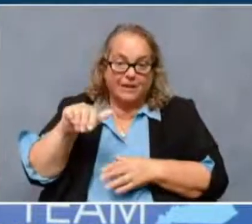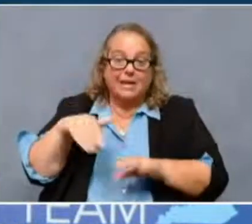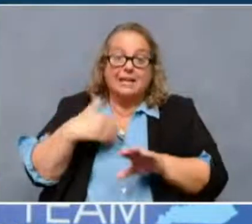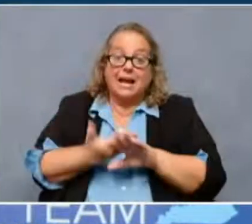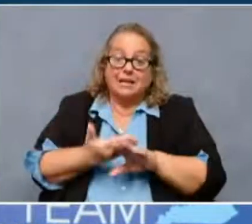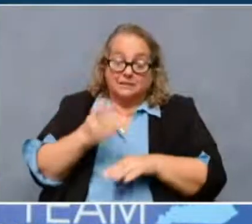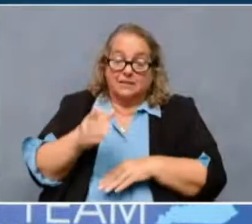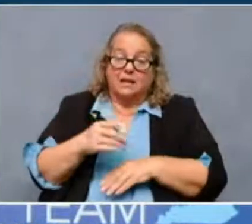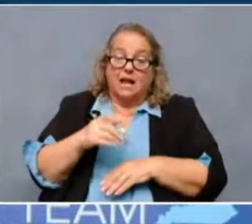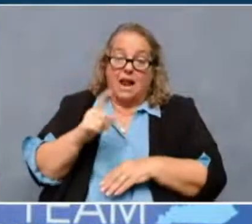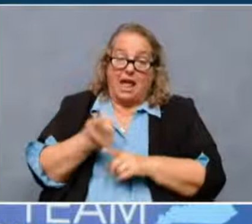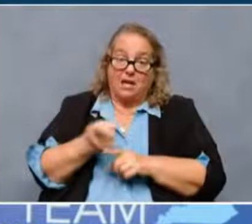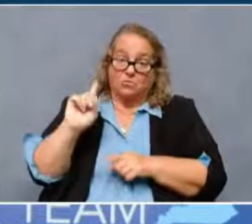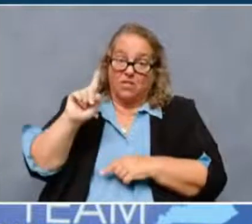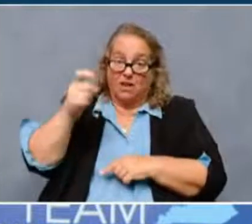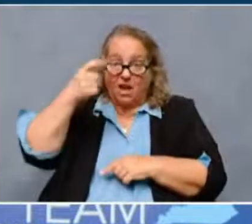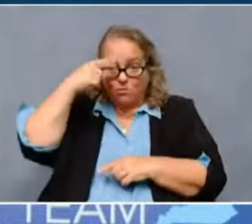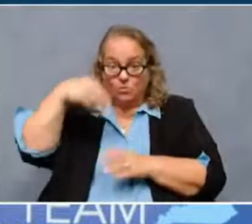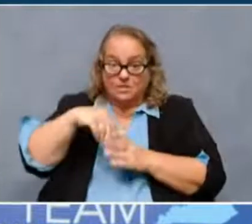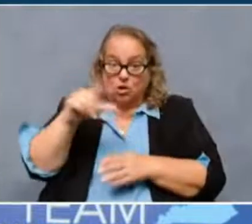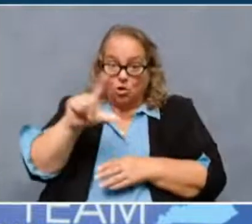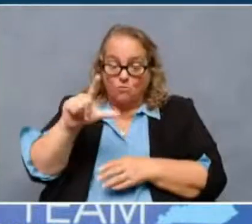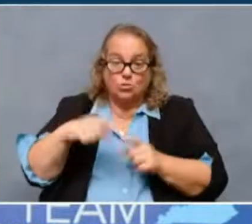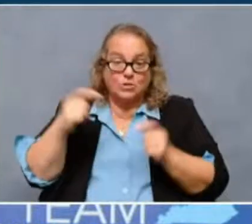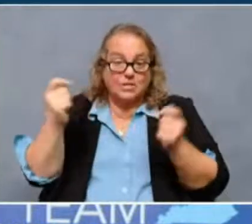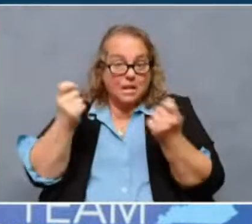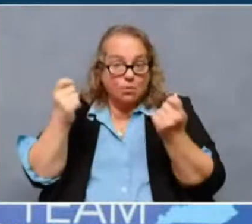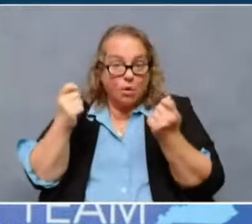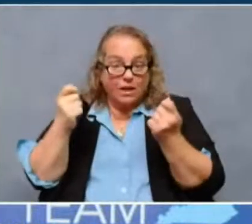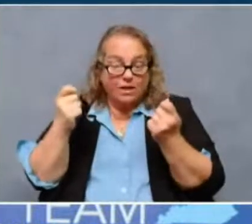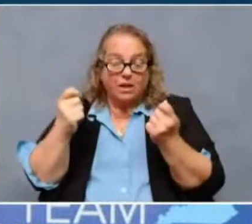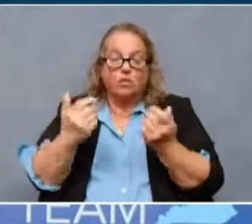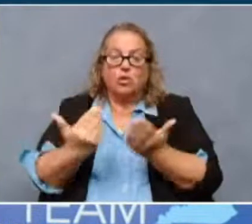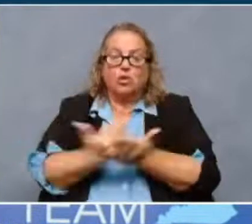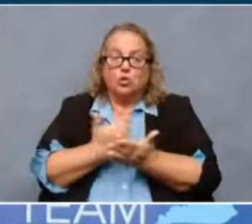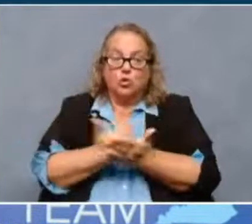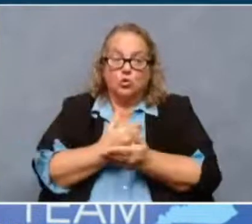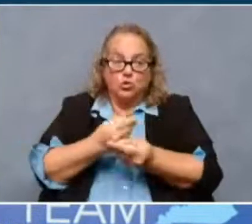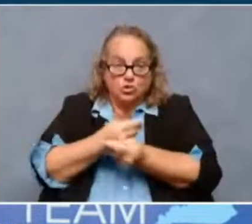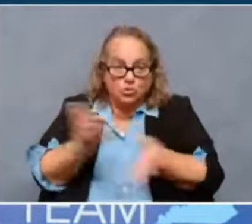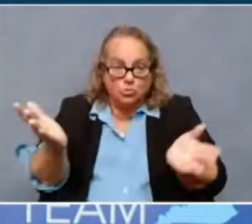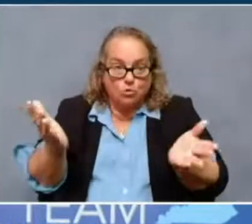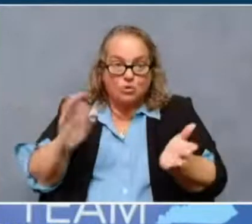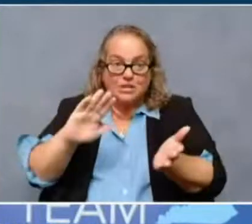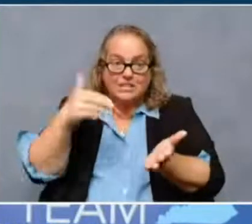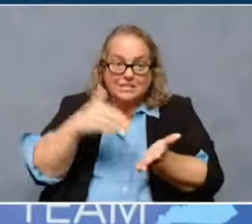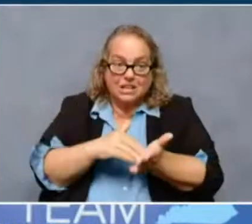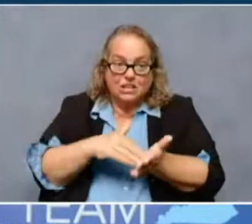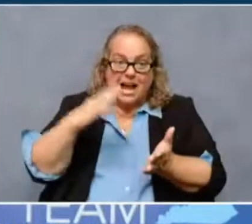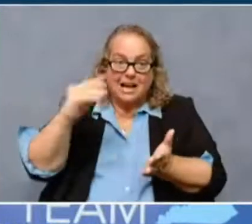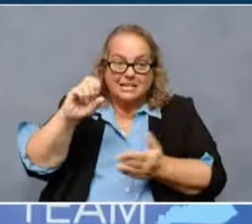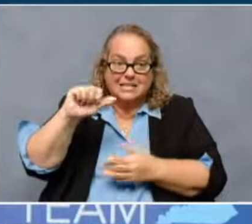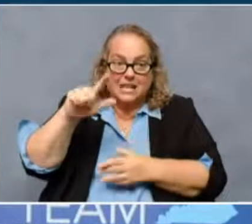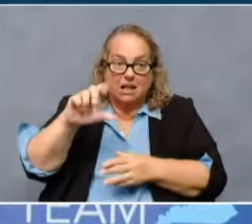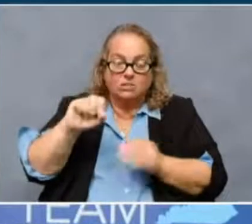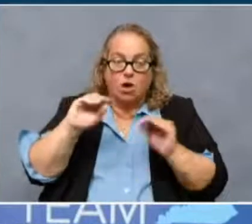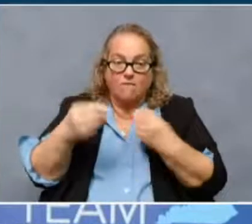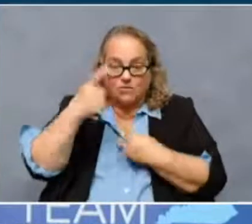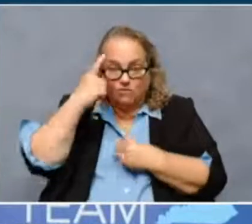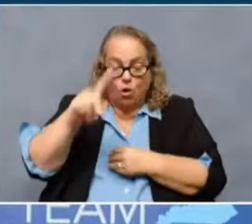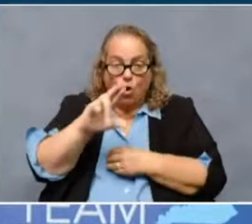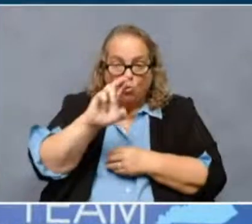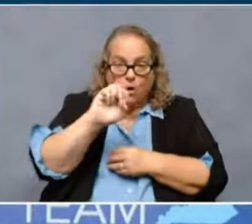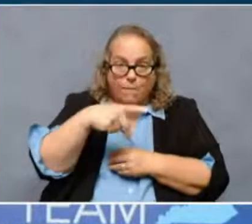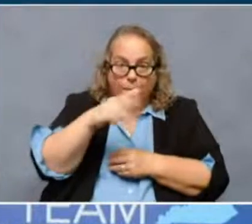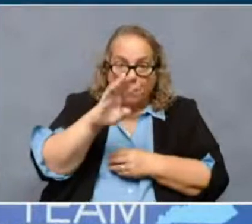in Louisville to celebrate the groundbreaking of a new distribution center and sales office for Republic National